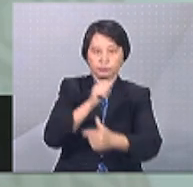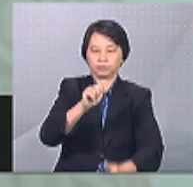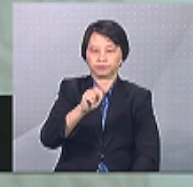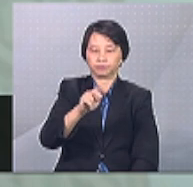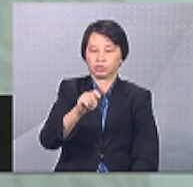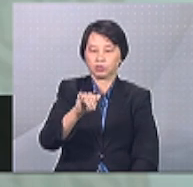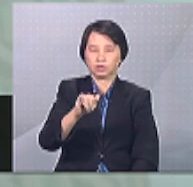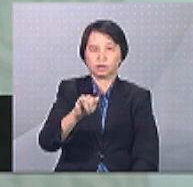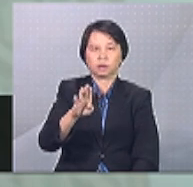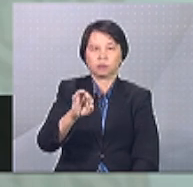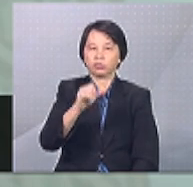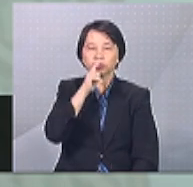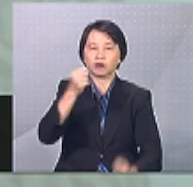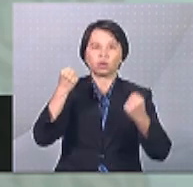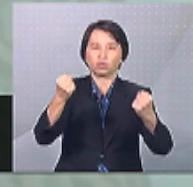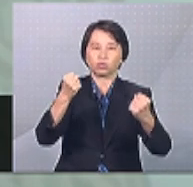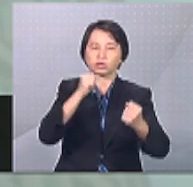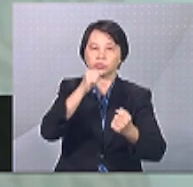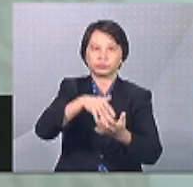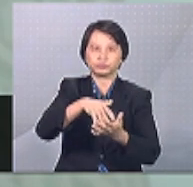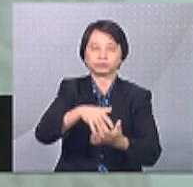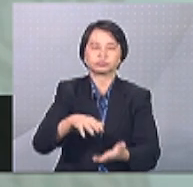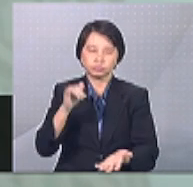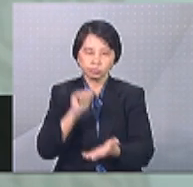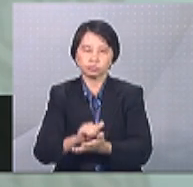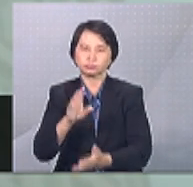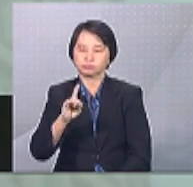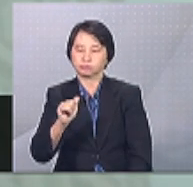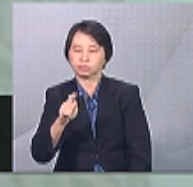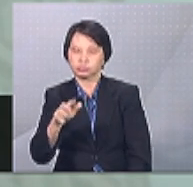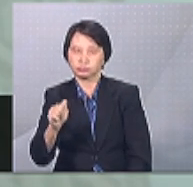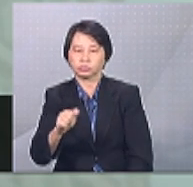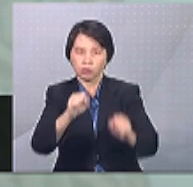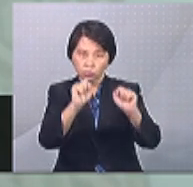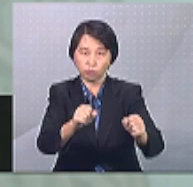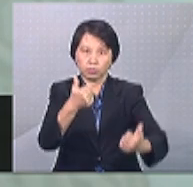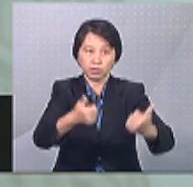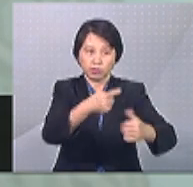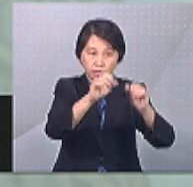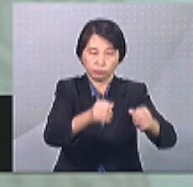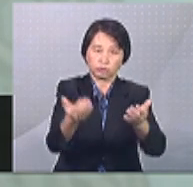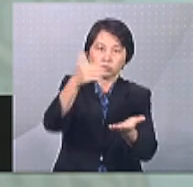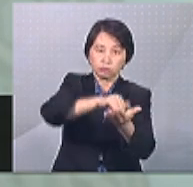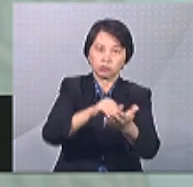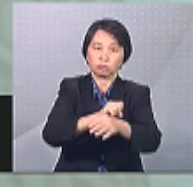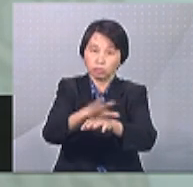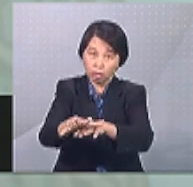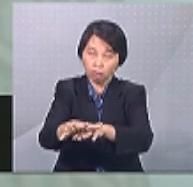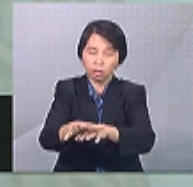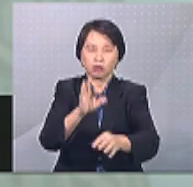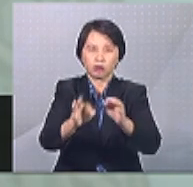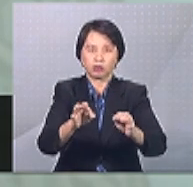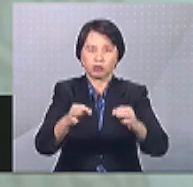not protective. That's the data that we have today. So possibility whether they can be reinfected, yes, because if the